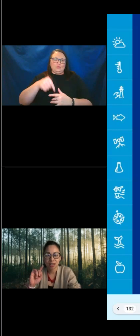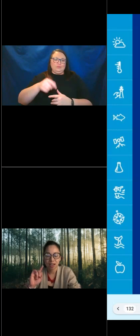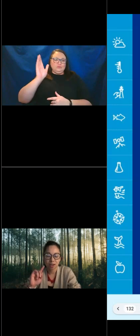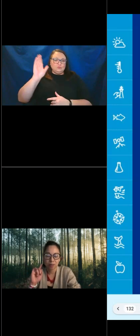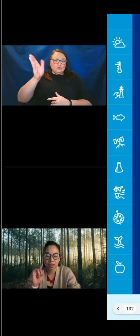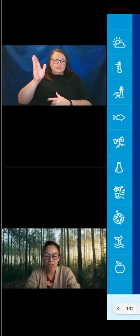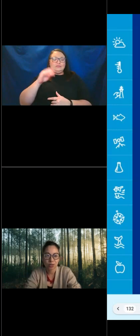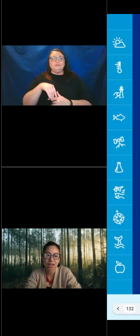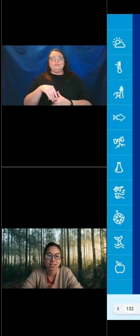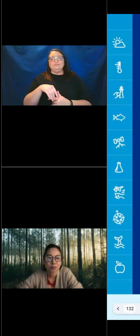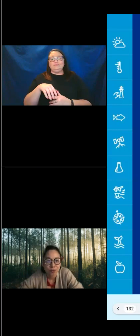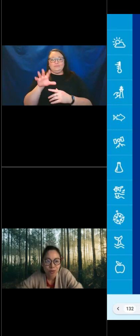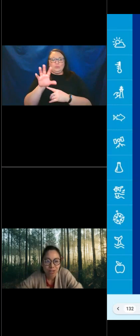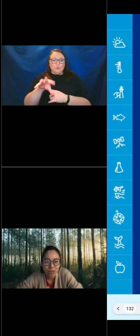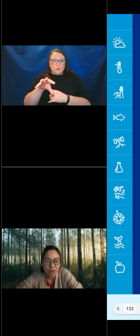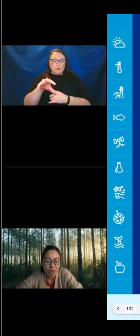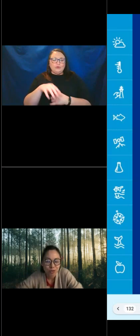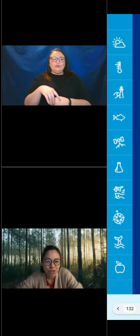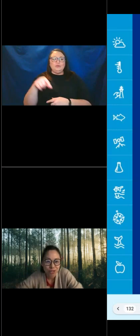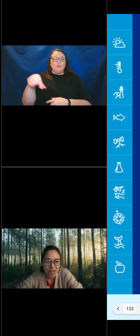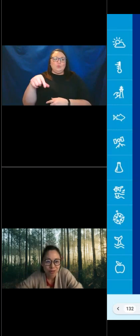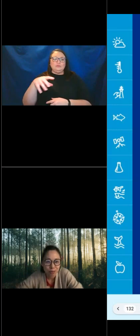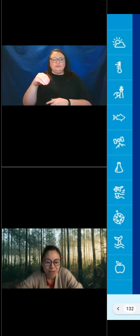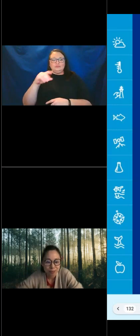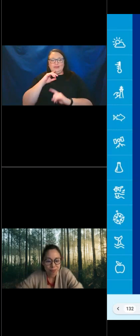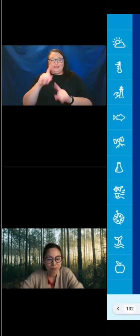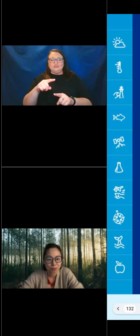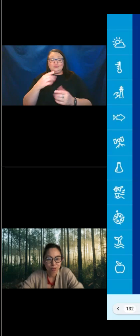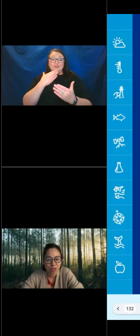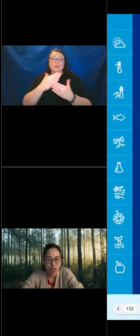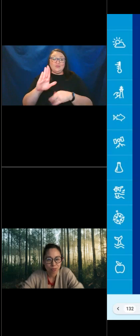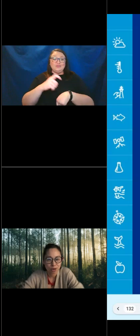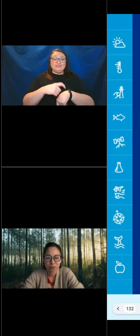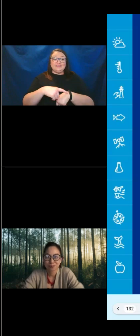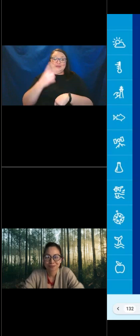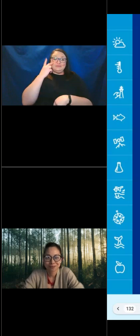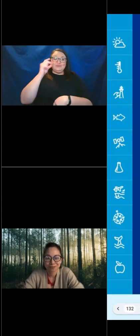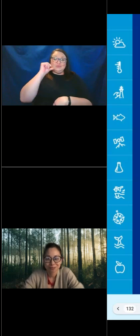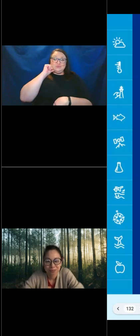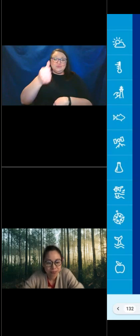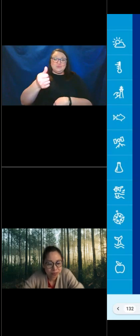the recording, and Q's and A's. Thank you so much for your time, everybody. We'll see you tomorrow.